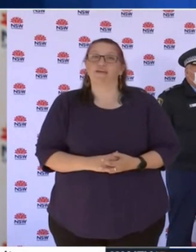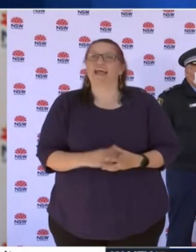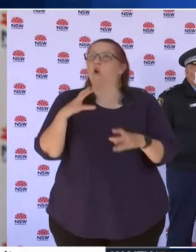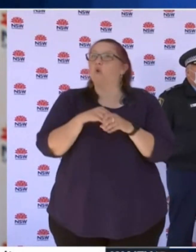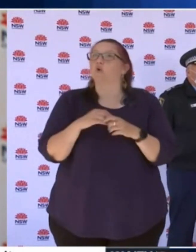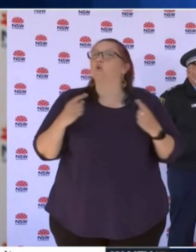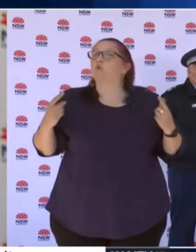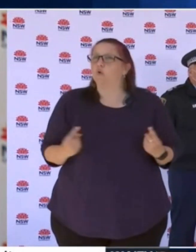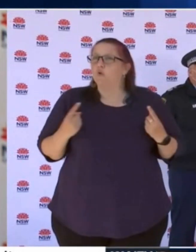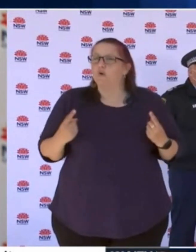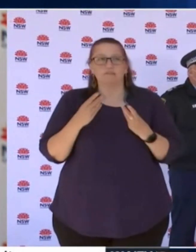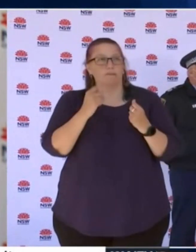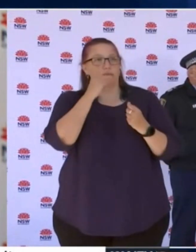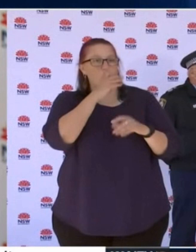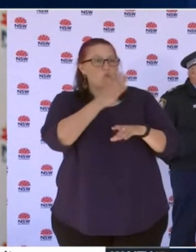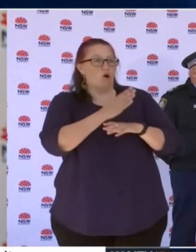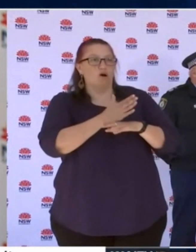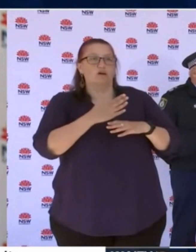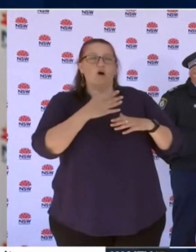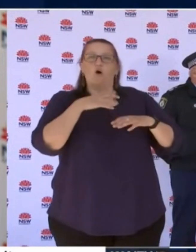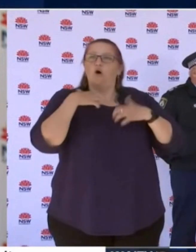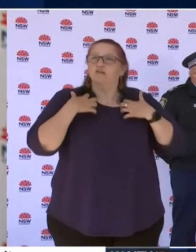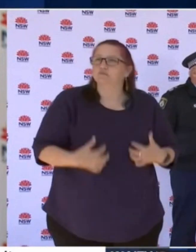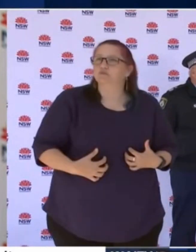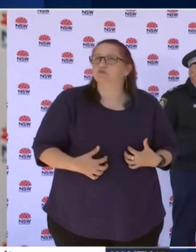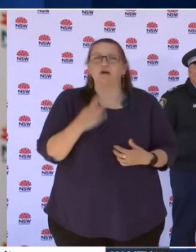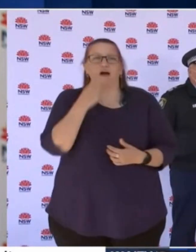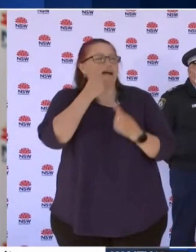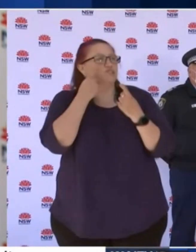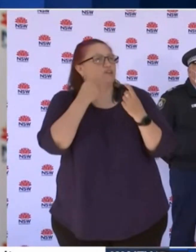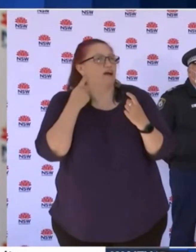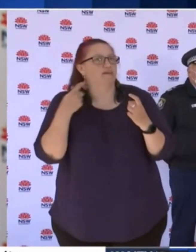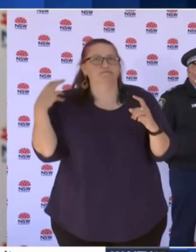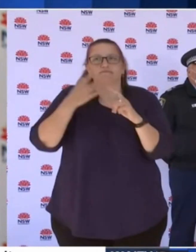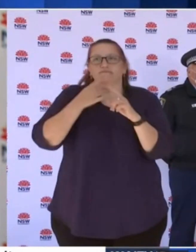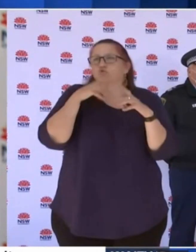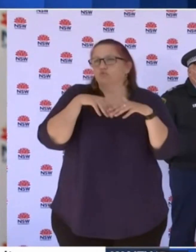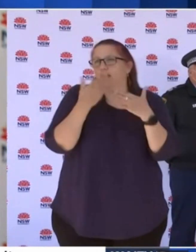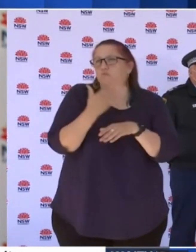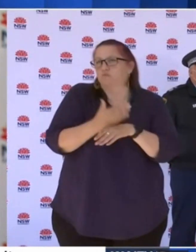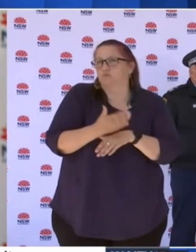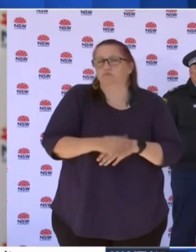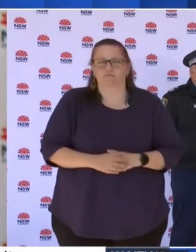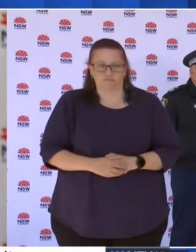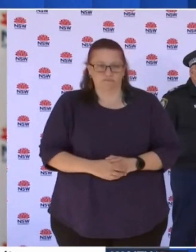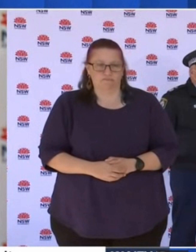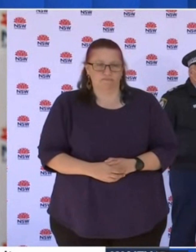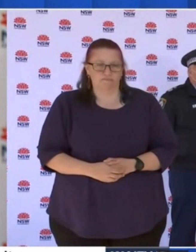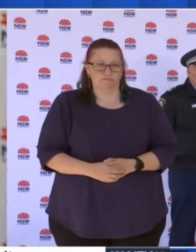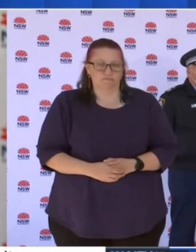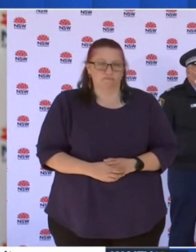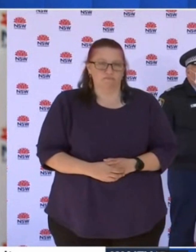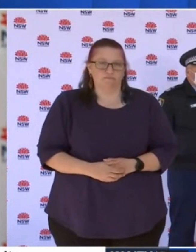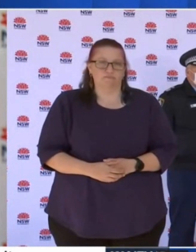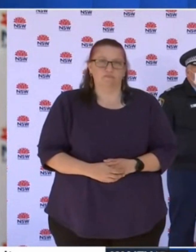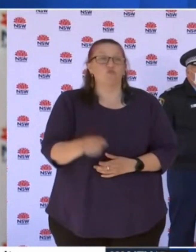were healthcare workers and aged care workers that we've discussed over recent days. The importance of those individuals coming forward